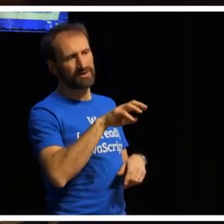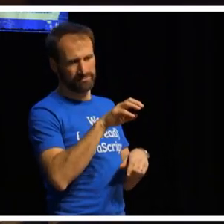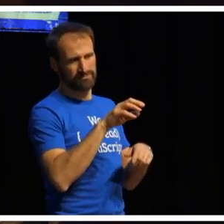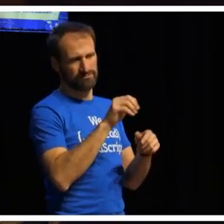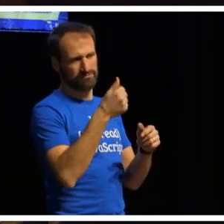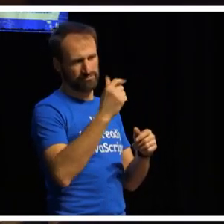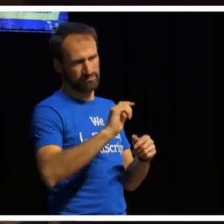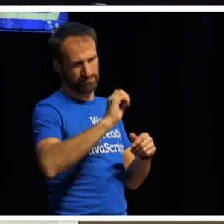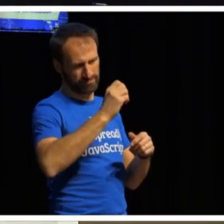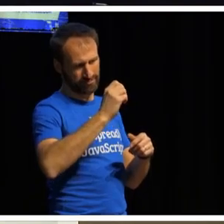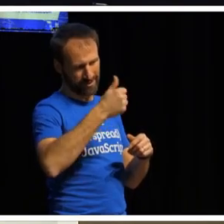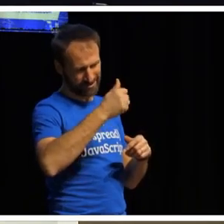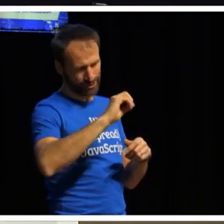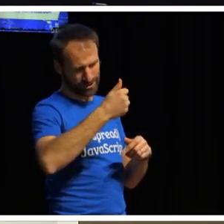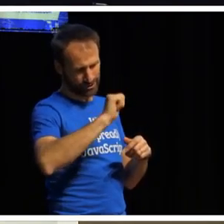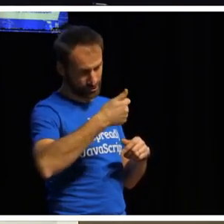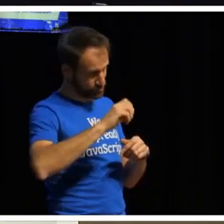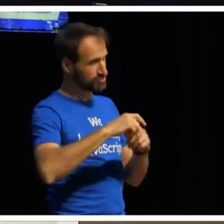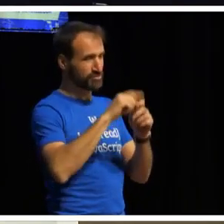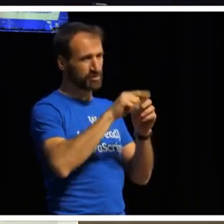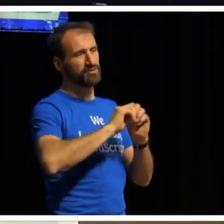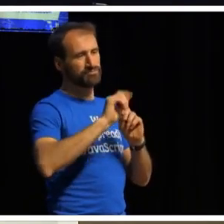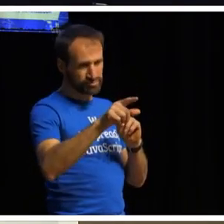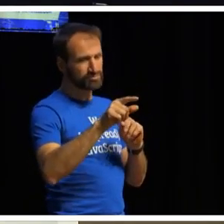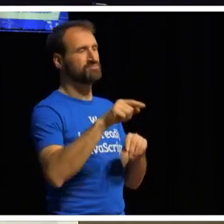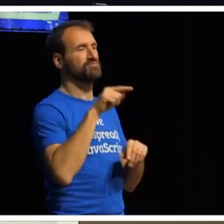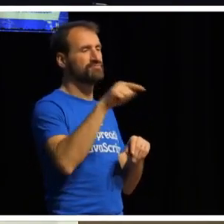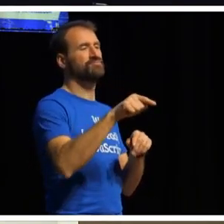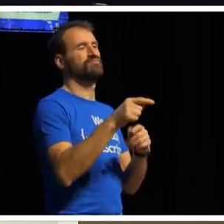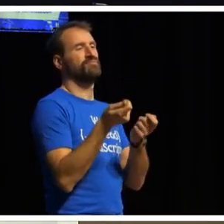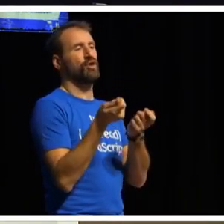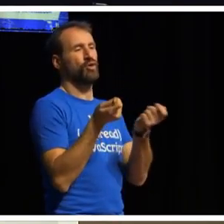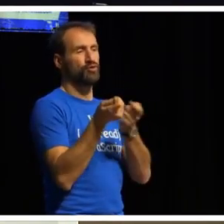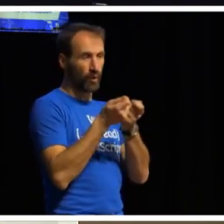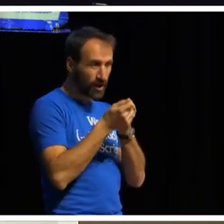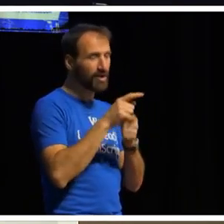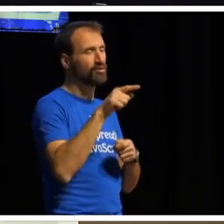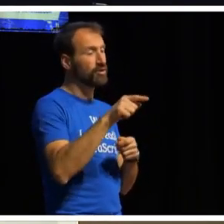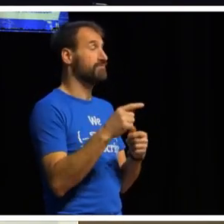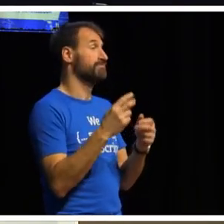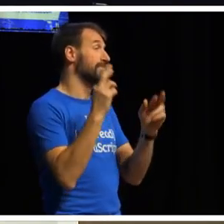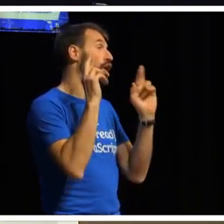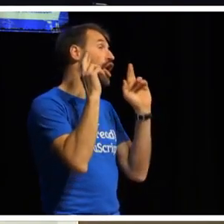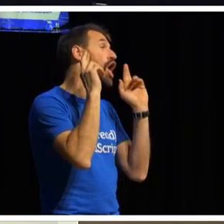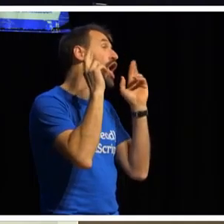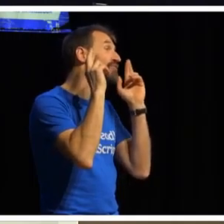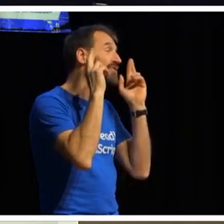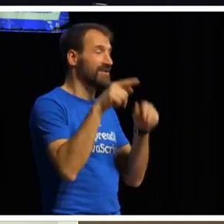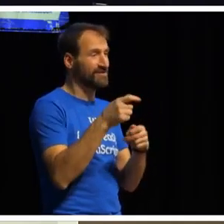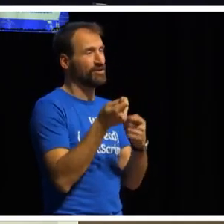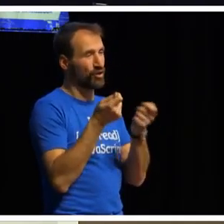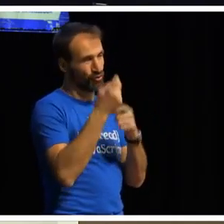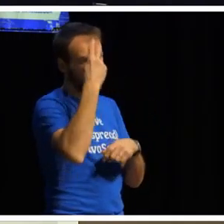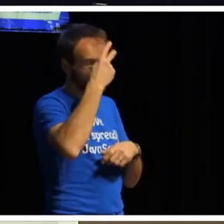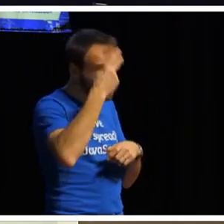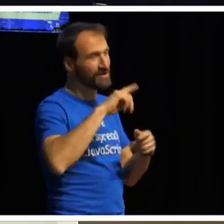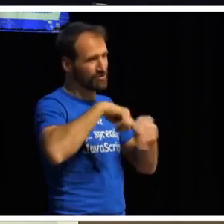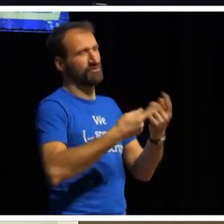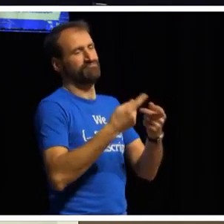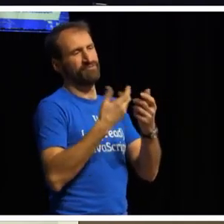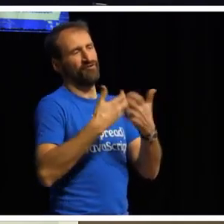over USB to the first microcontroller, which then programs the second. And then hopefully it'll start working. Now, as JavaScript developers, probably the first